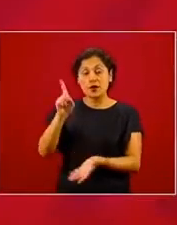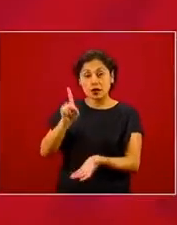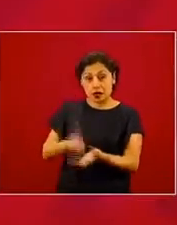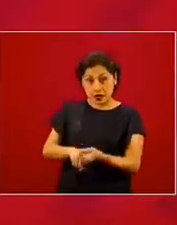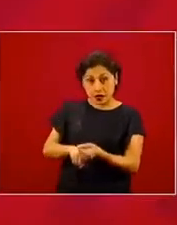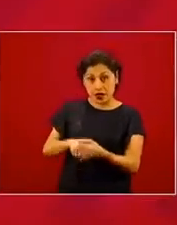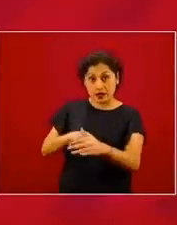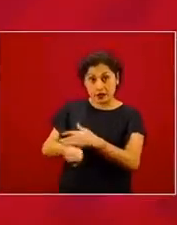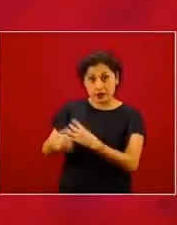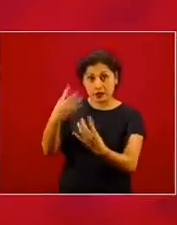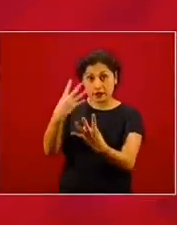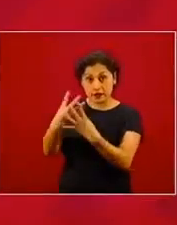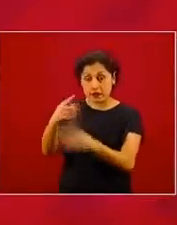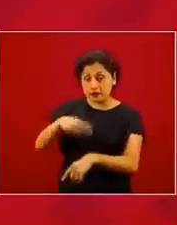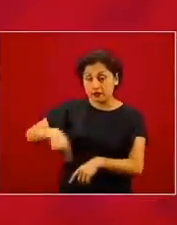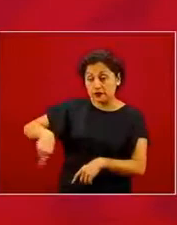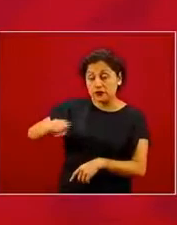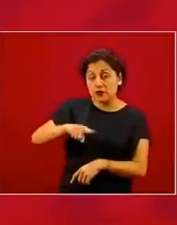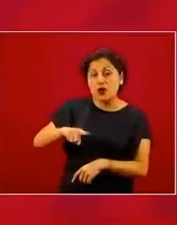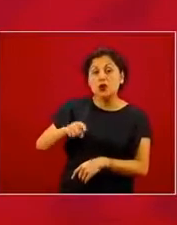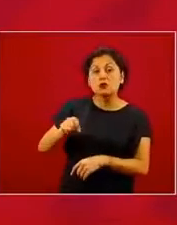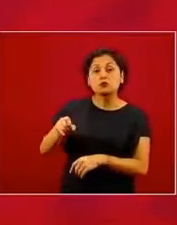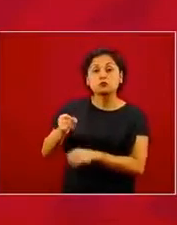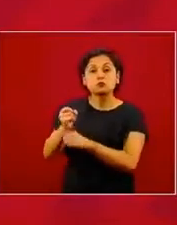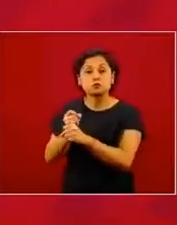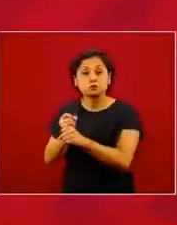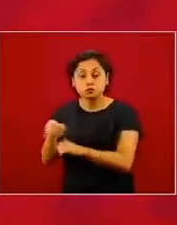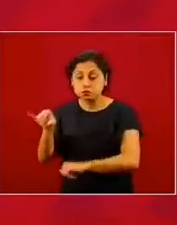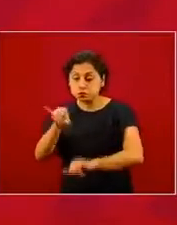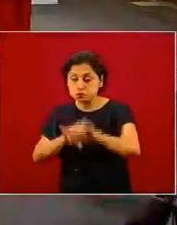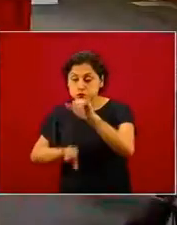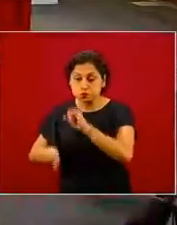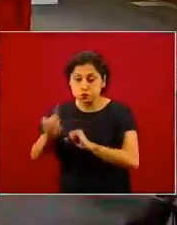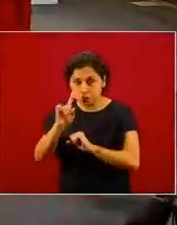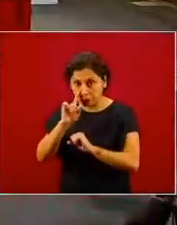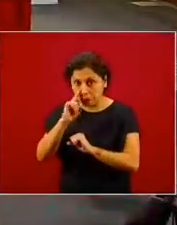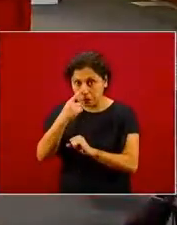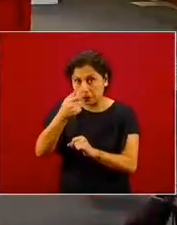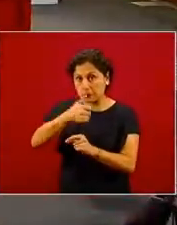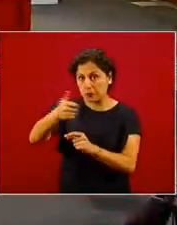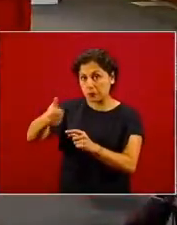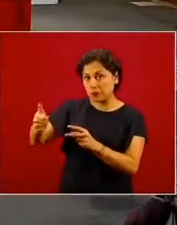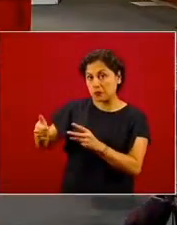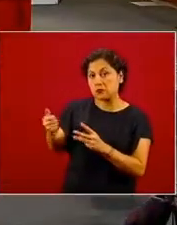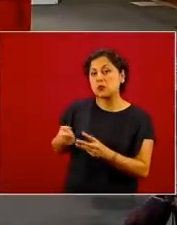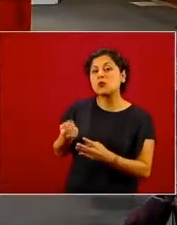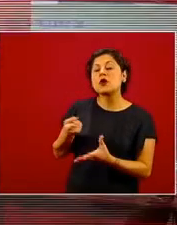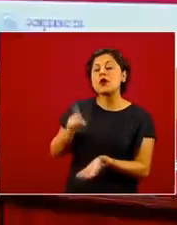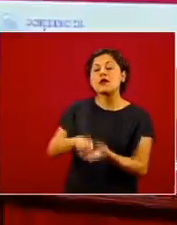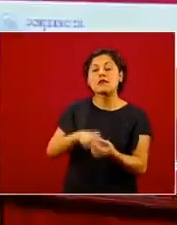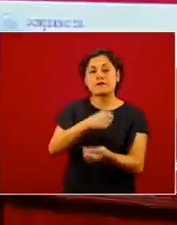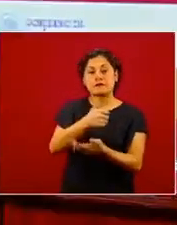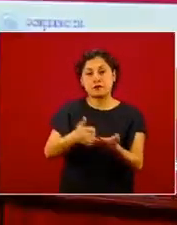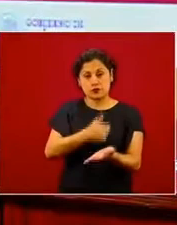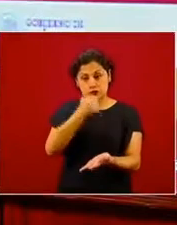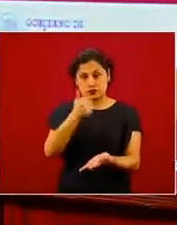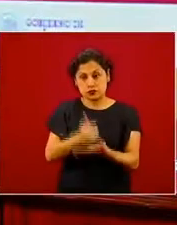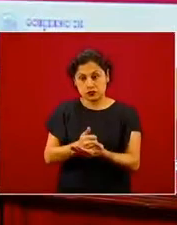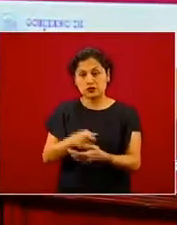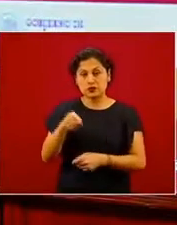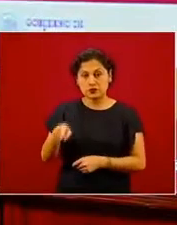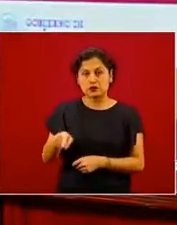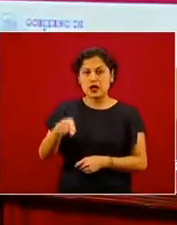in order to sample its intervention or the mechanisms that it has developed in order to go into